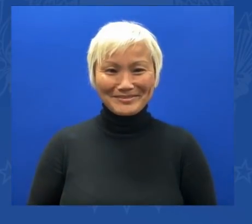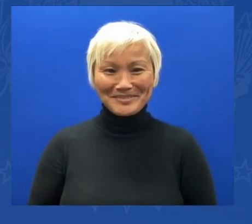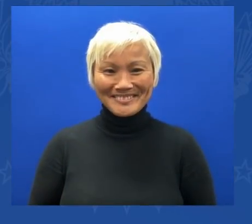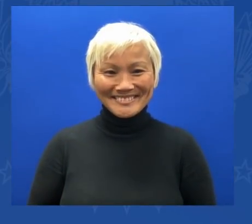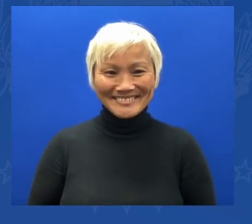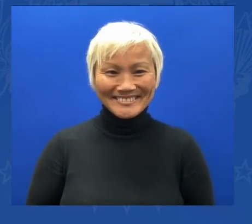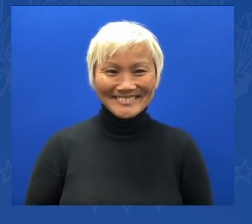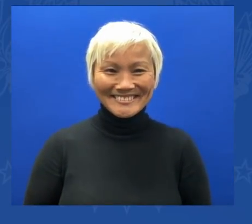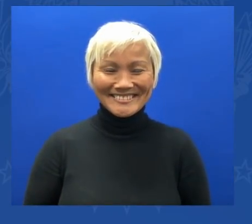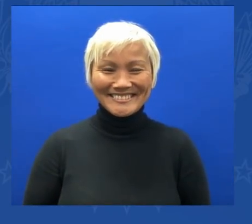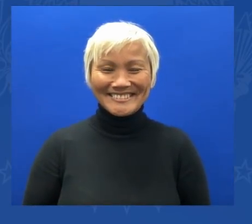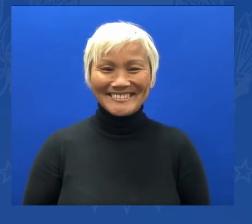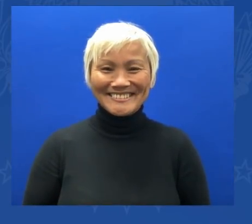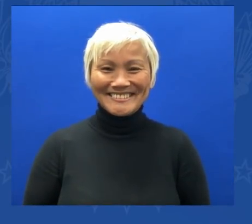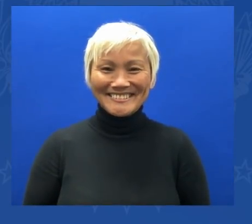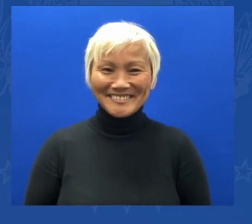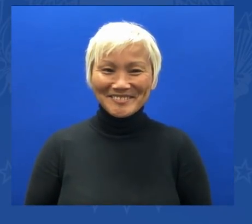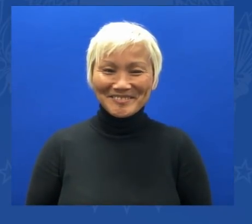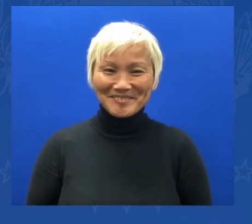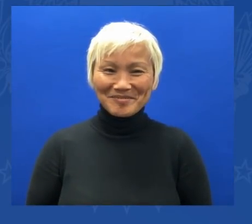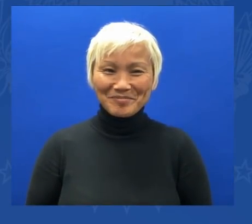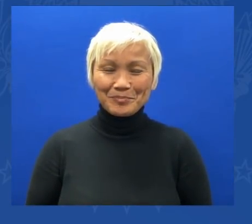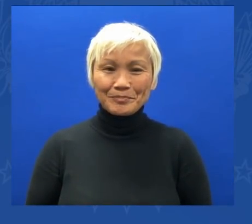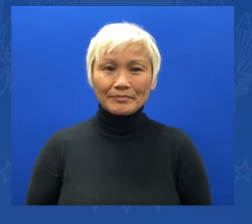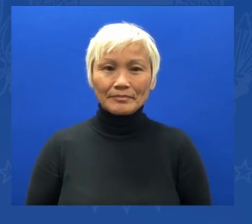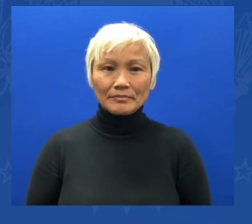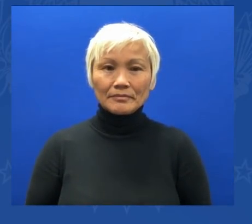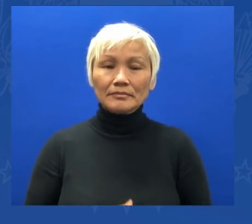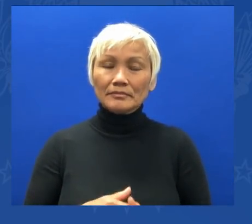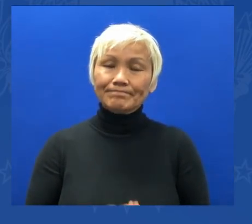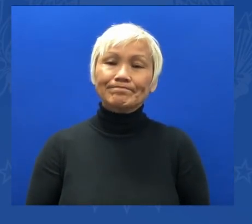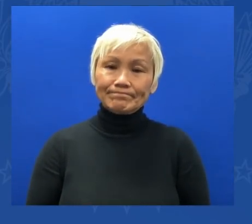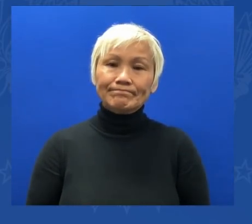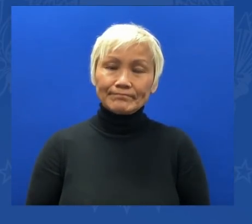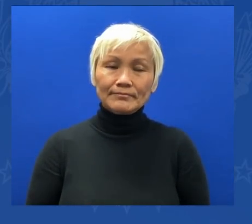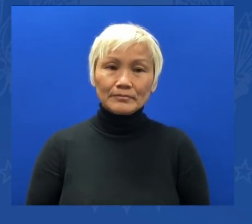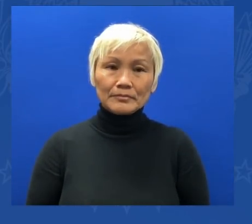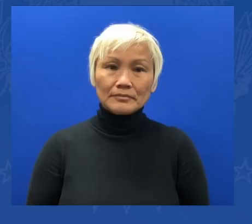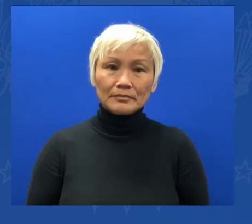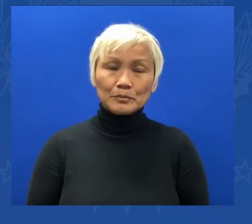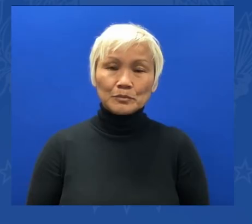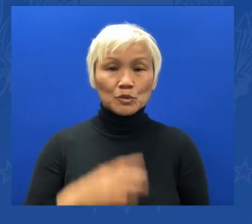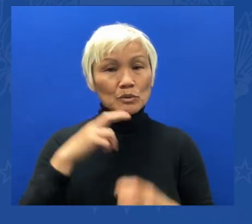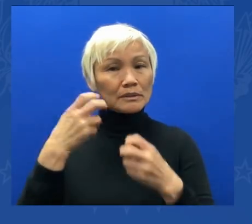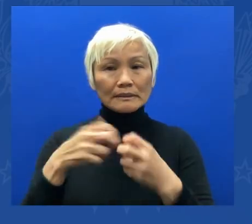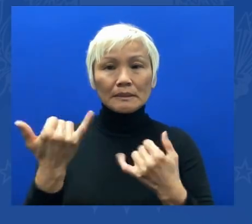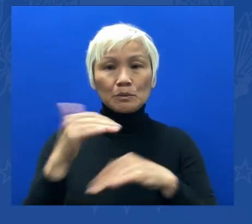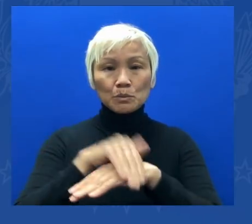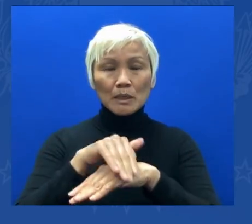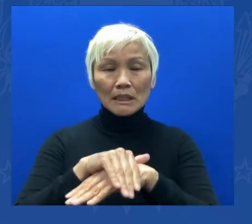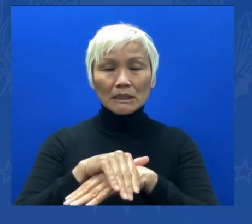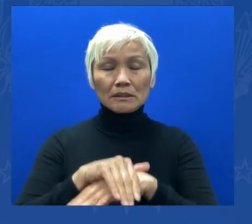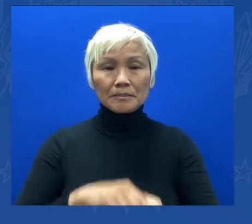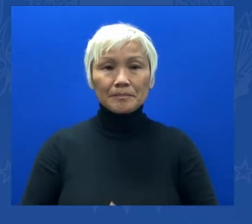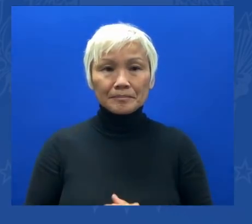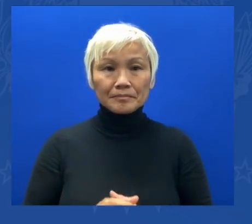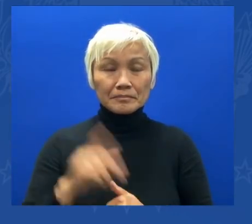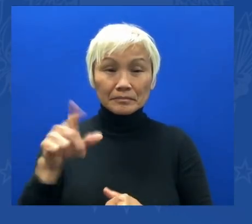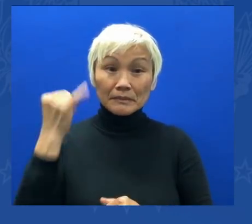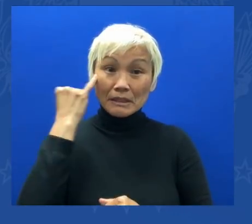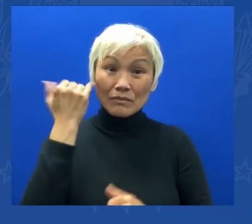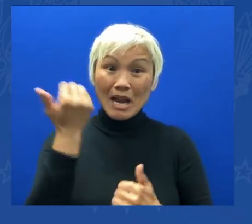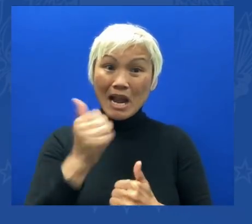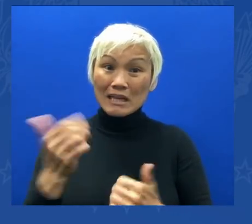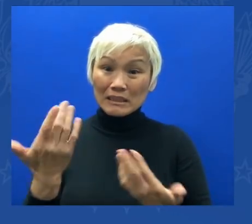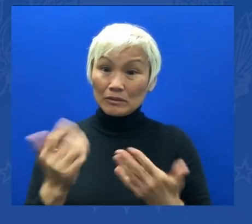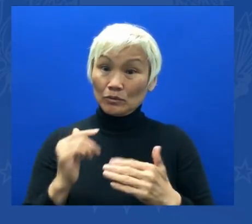hard, made it pretty hard for me tonight. Although the good news is, if all goes well, I have a real shot at replacing